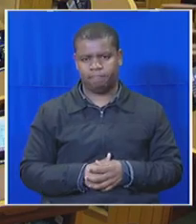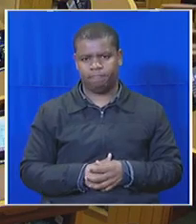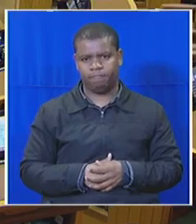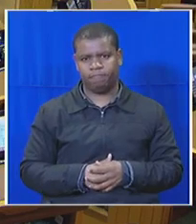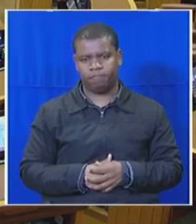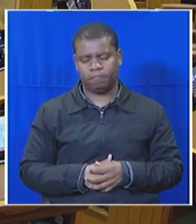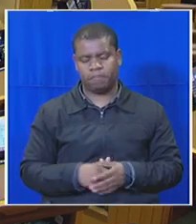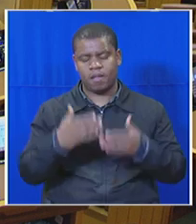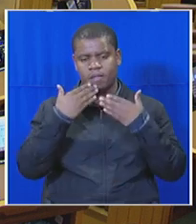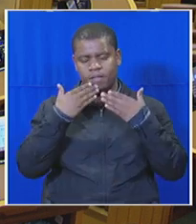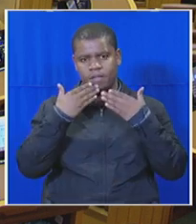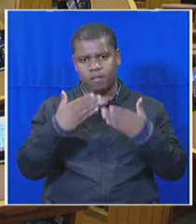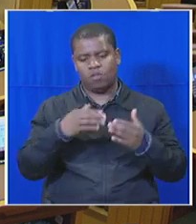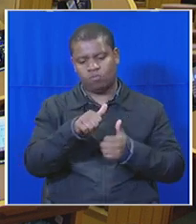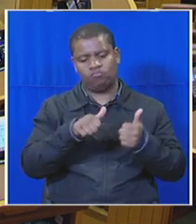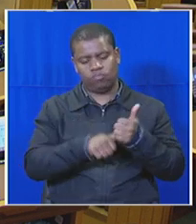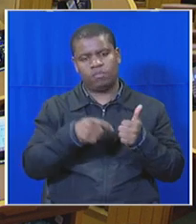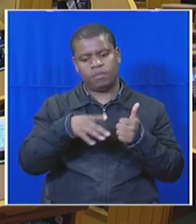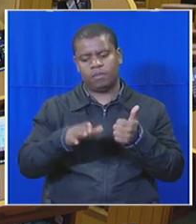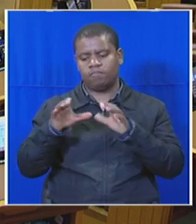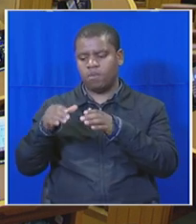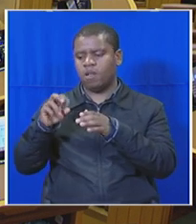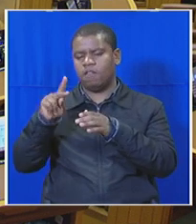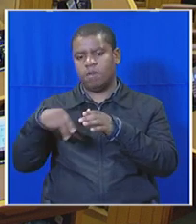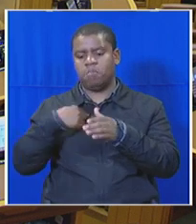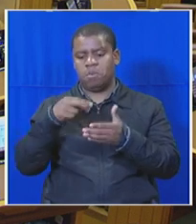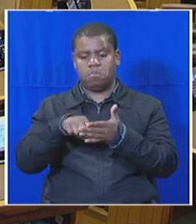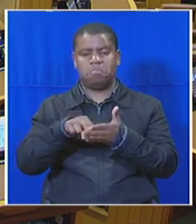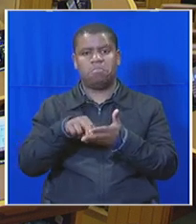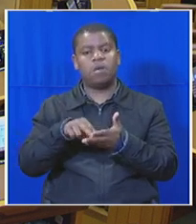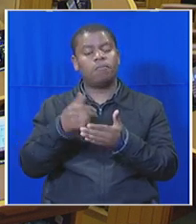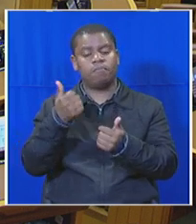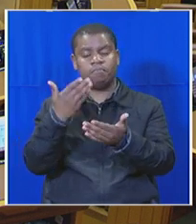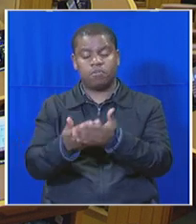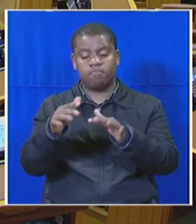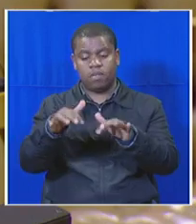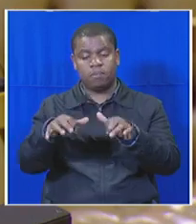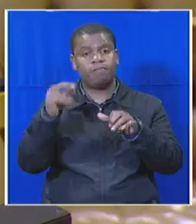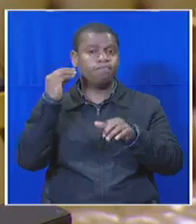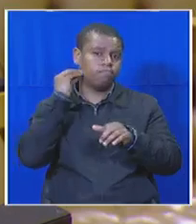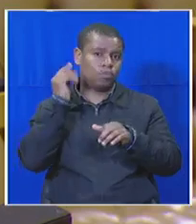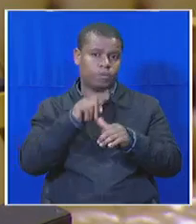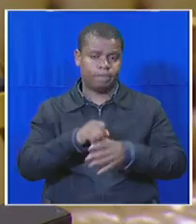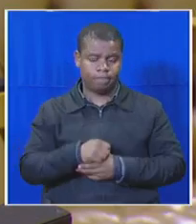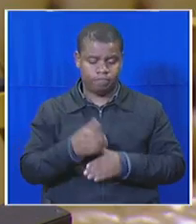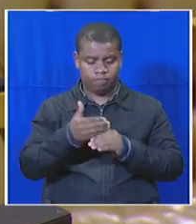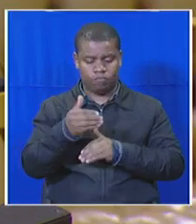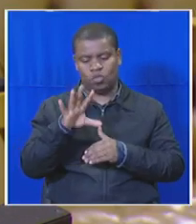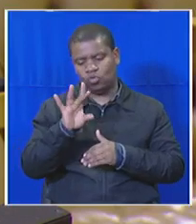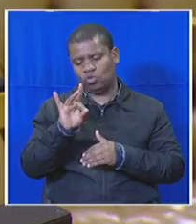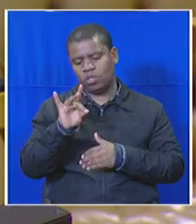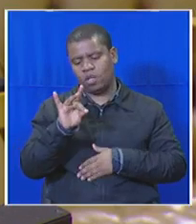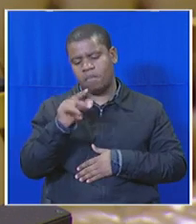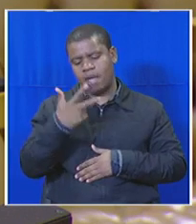Thank you, Honourable Deputy Speaker. On behalf of the National Freedom Party, I move without notice that this Honourable House notes that on Tuesday, the 8th of